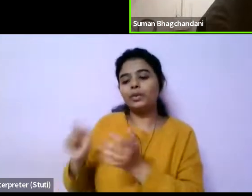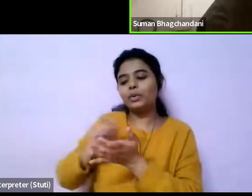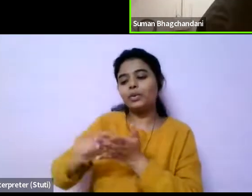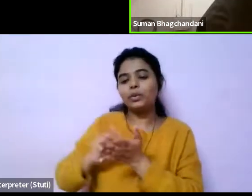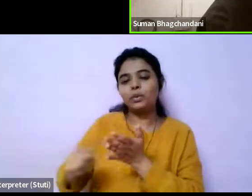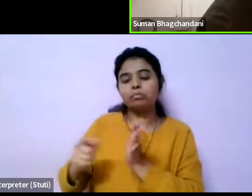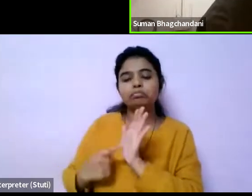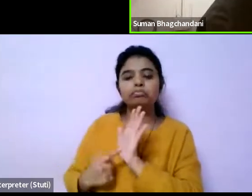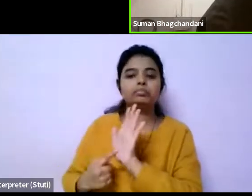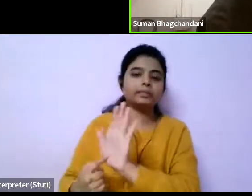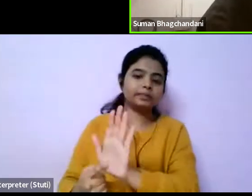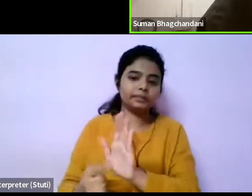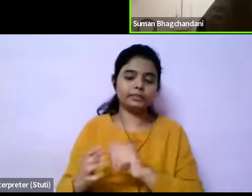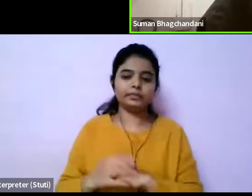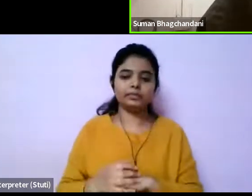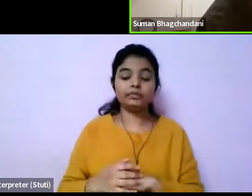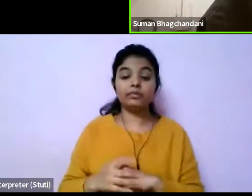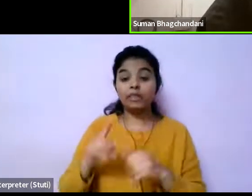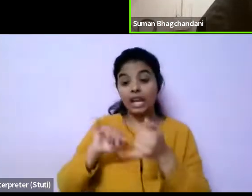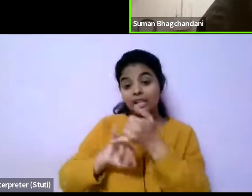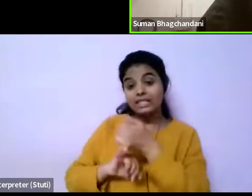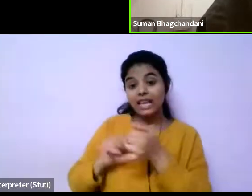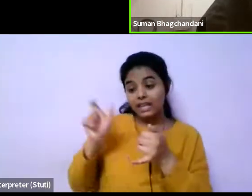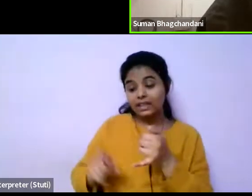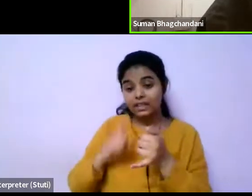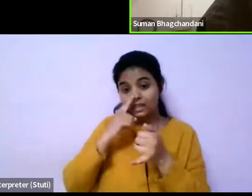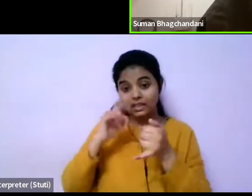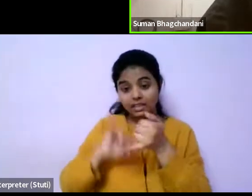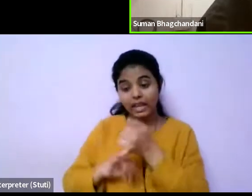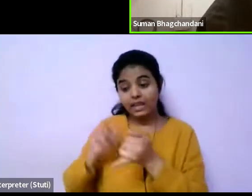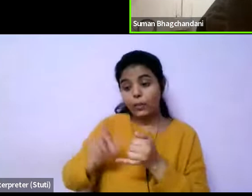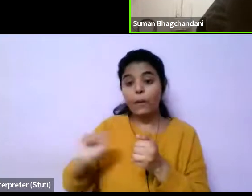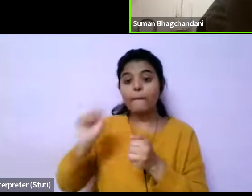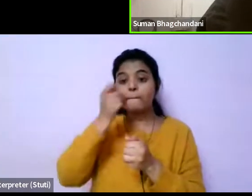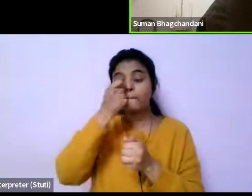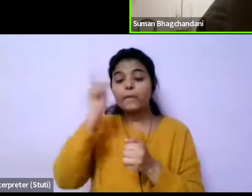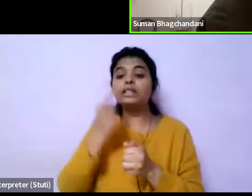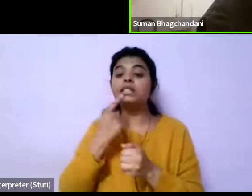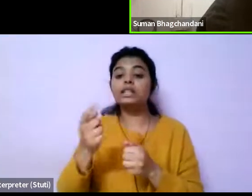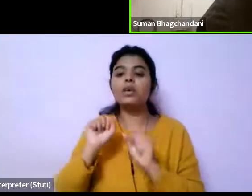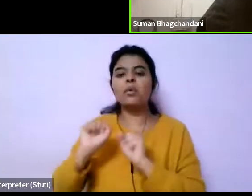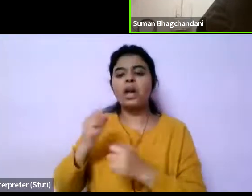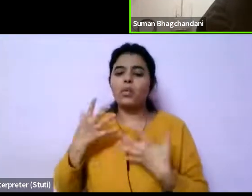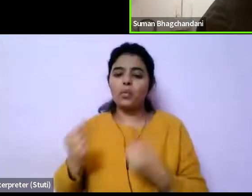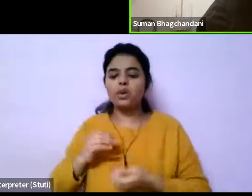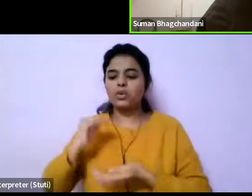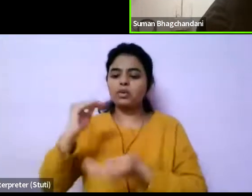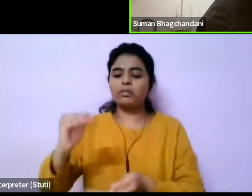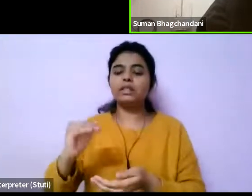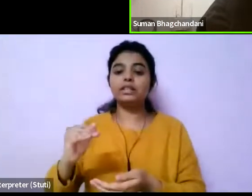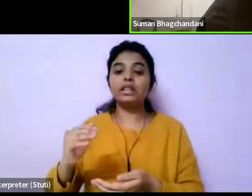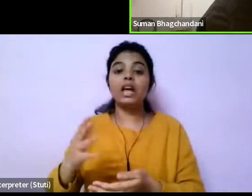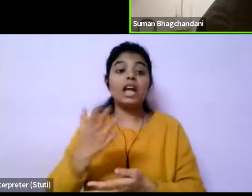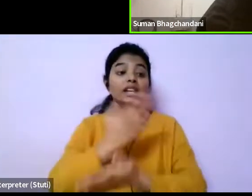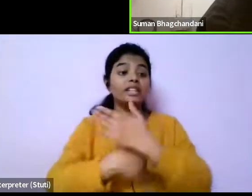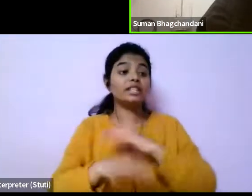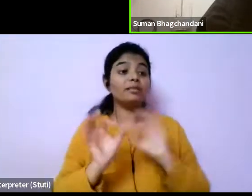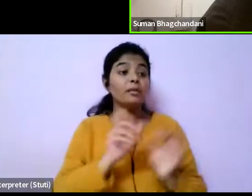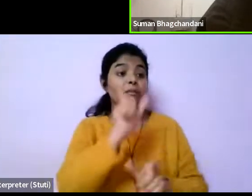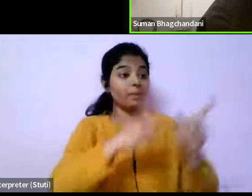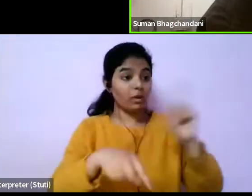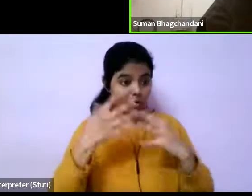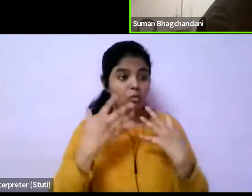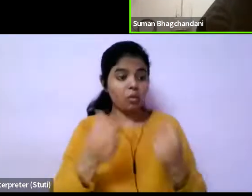their body. So Saili's mother, during a conversation, expressed a desire to see her daughter teach Kathak to non-disabled dancers.